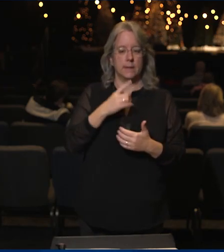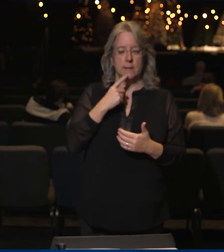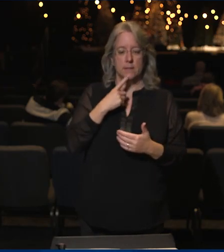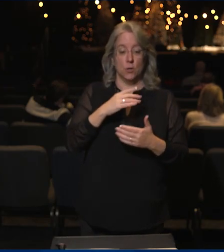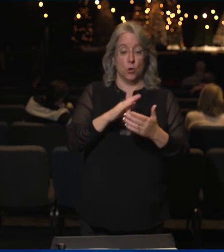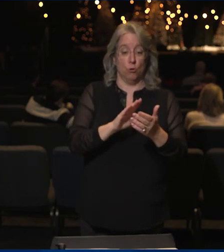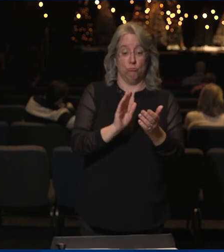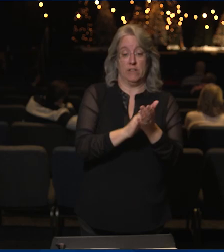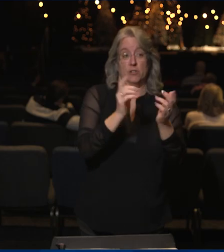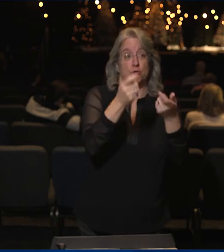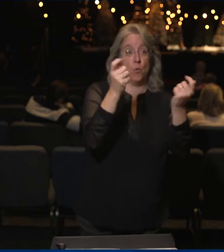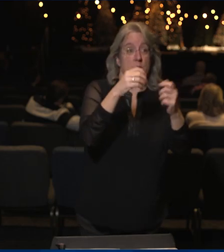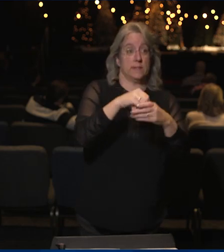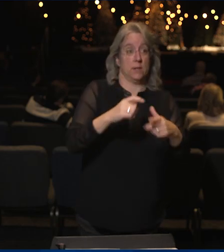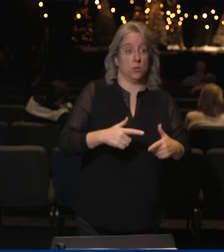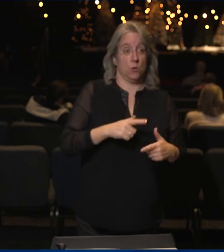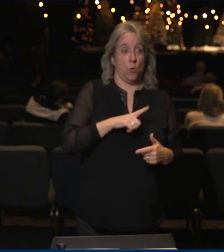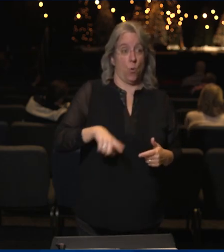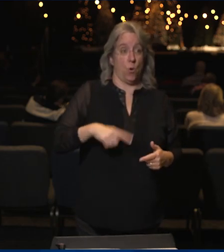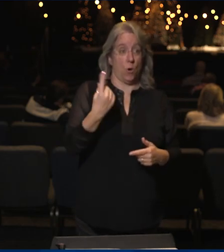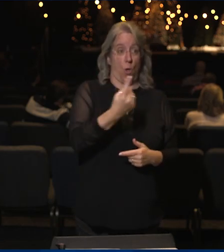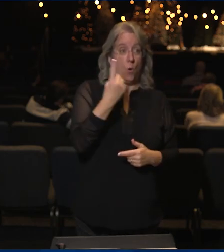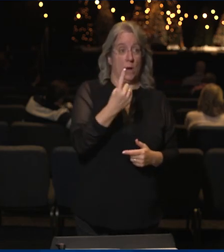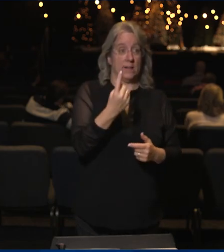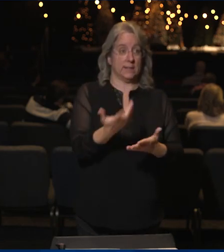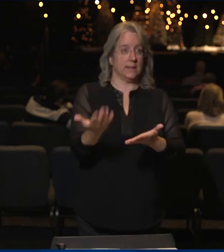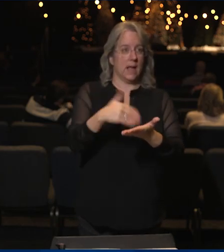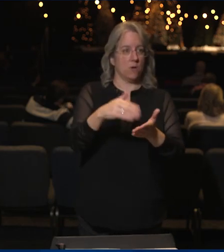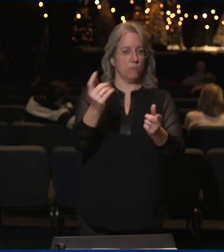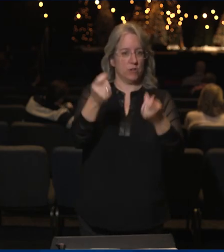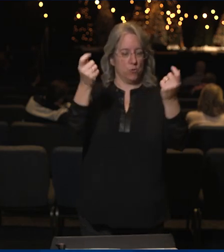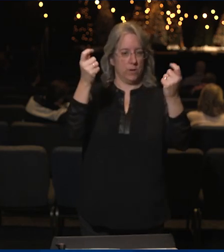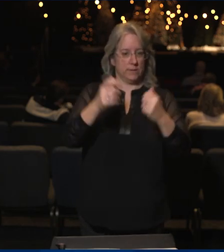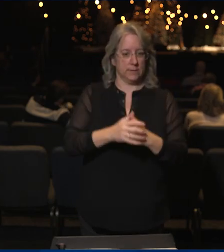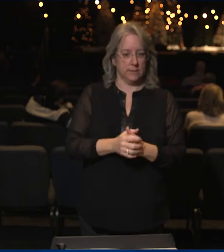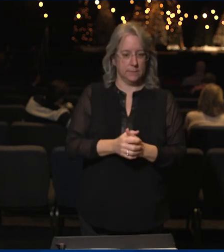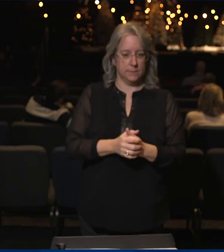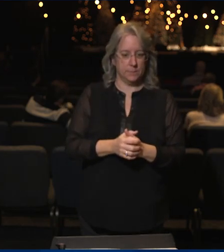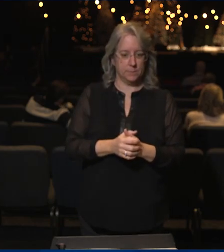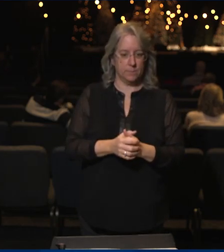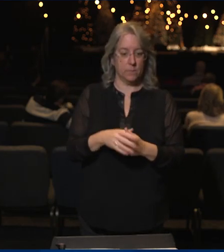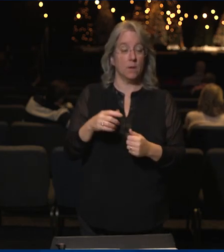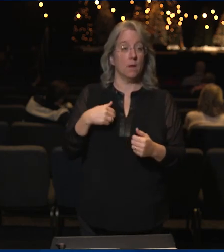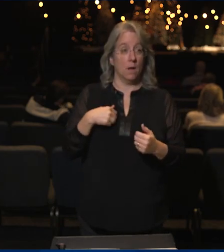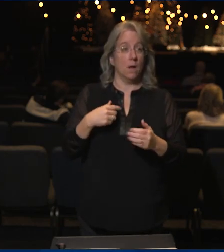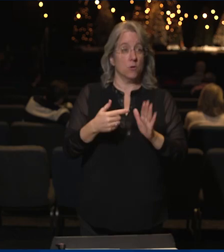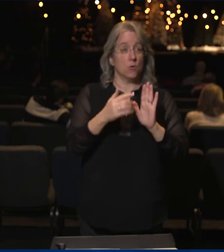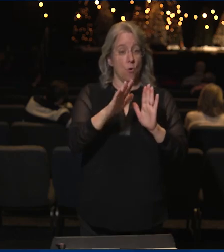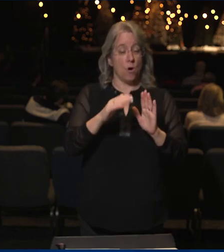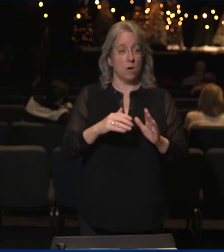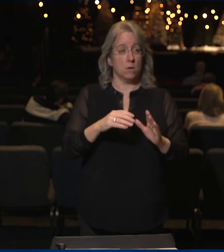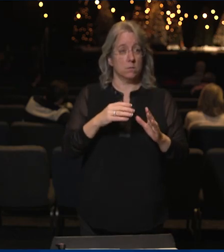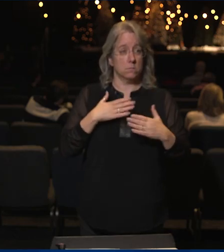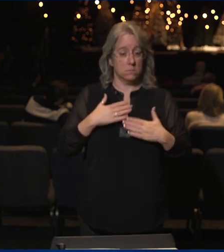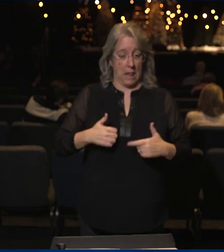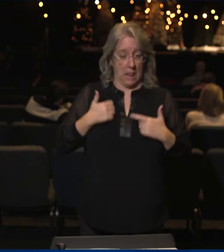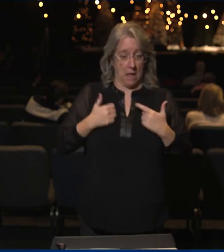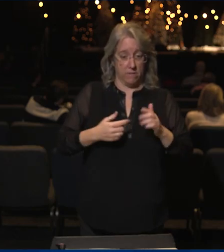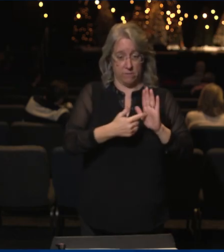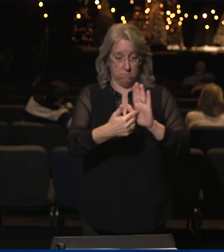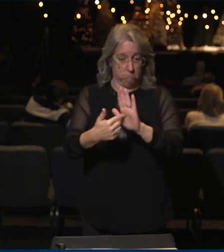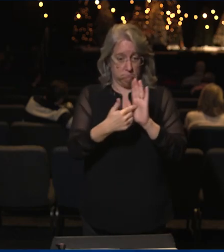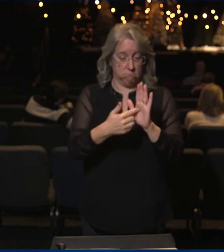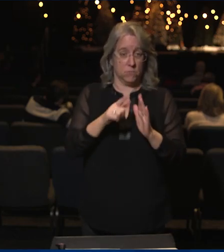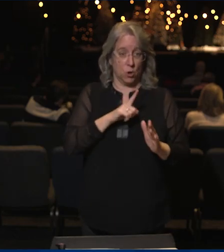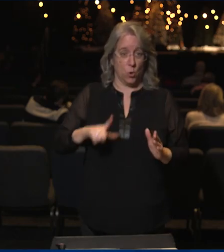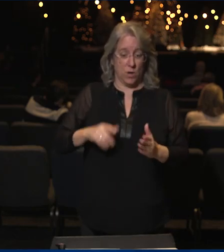again, rejoice." He says, "Let your gentleness be evident to all. The Lord is near. Do not be anxious about anything,